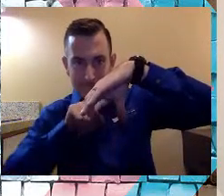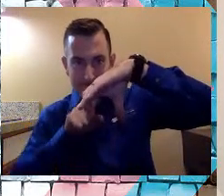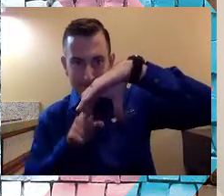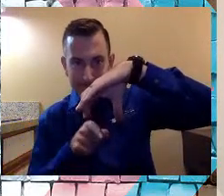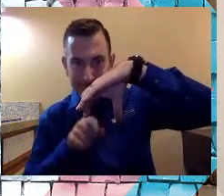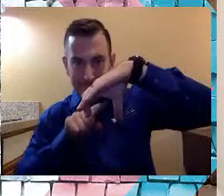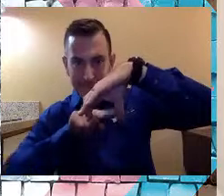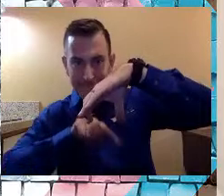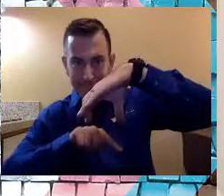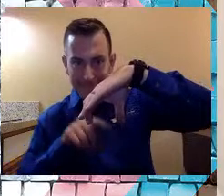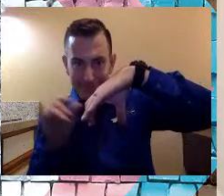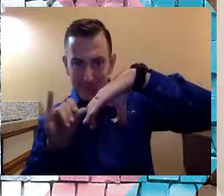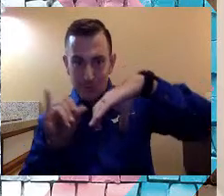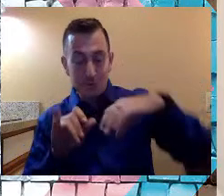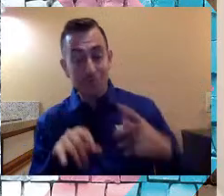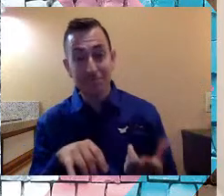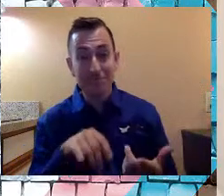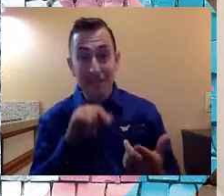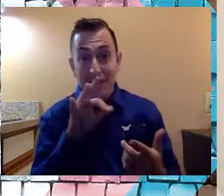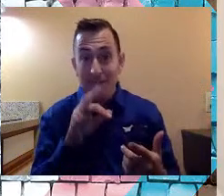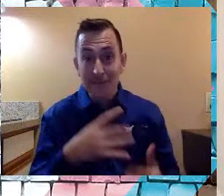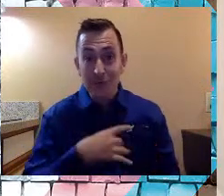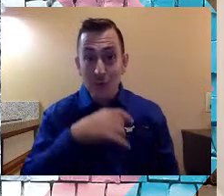around. And if this is a little tricky for you,